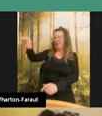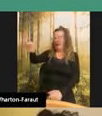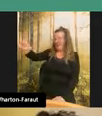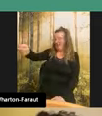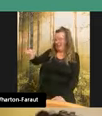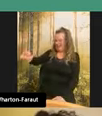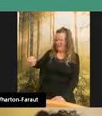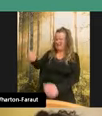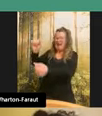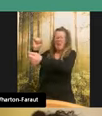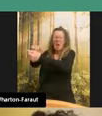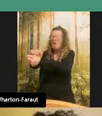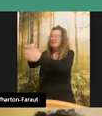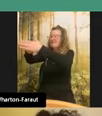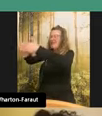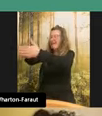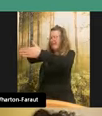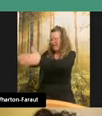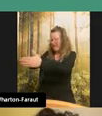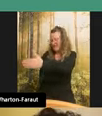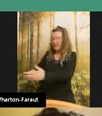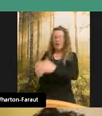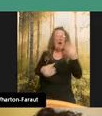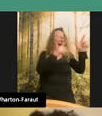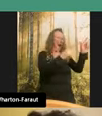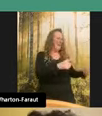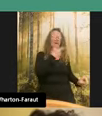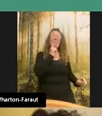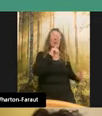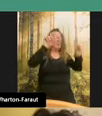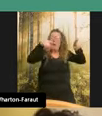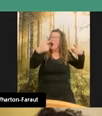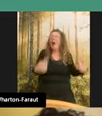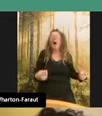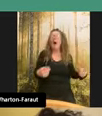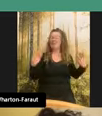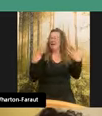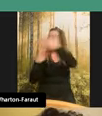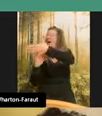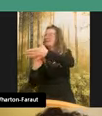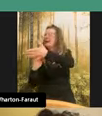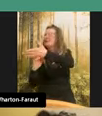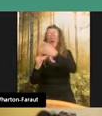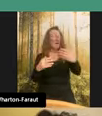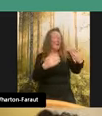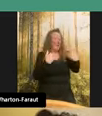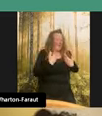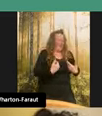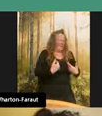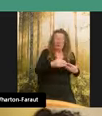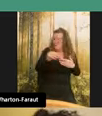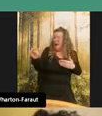as African and Caribbean people are unable to access these medicines because they've been painted to the molecular level. We can't afford to buy them. We can't afford